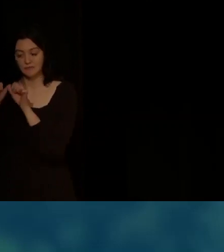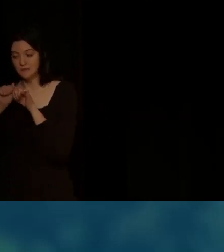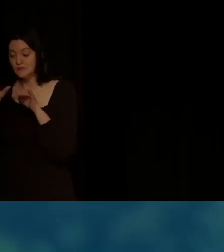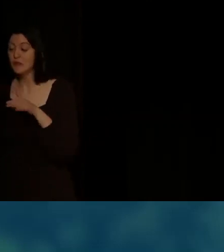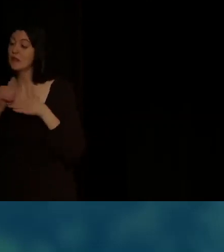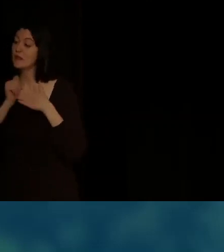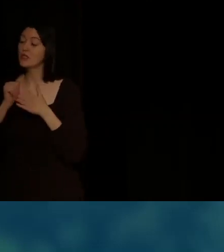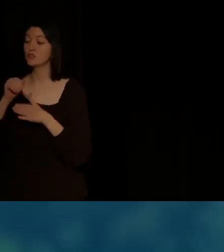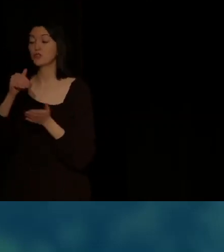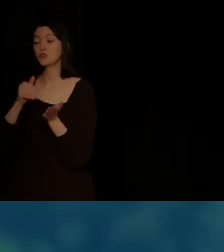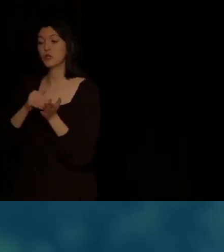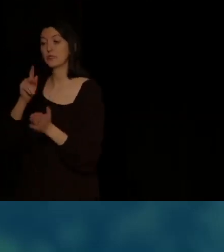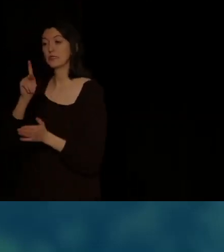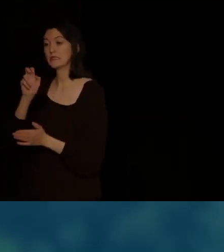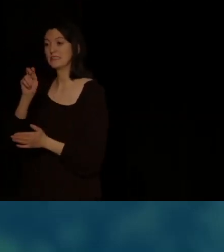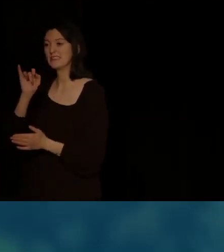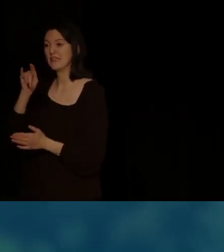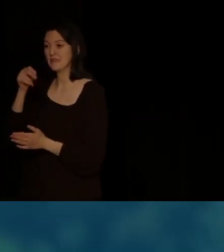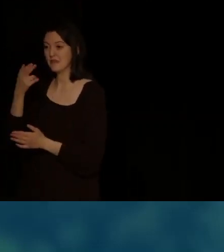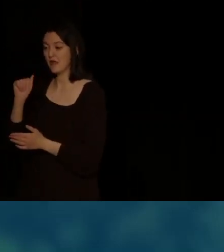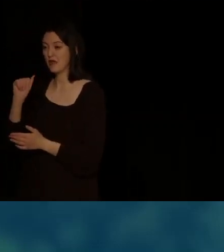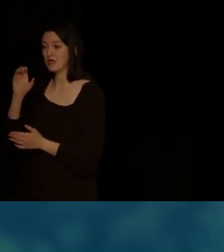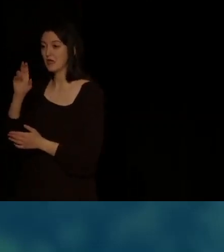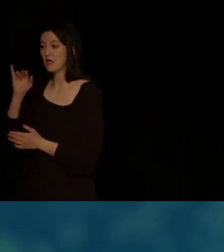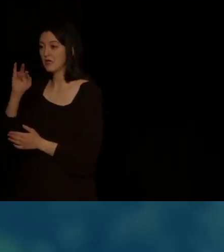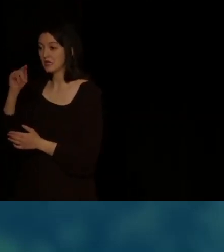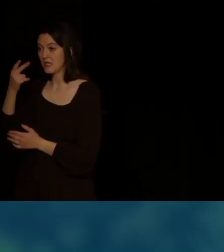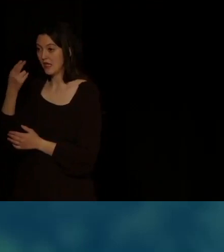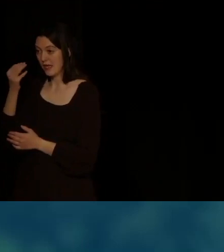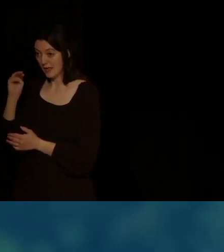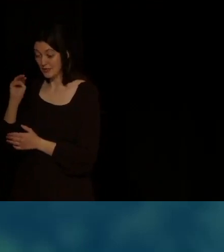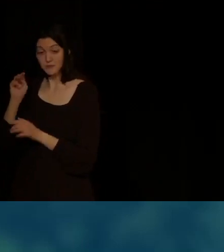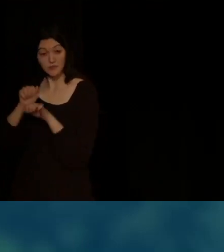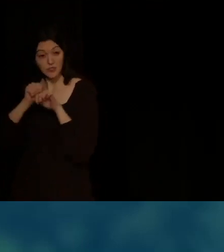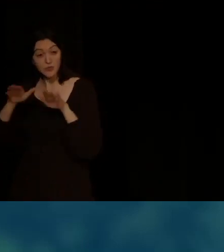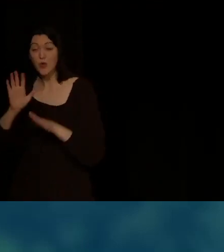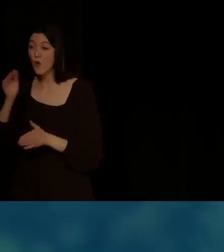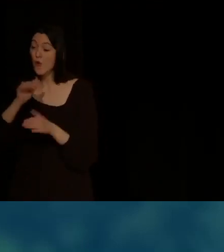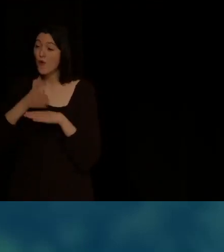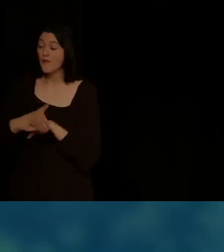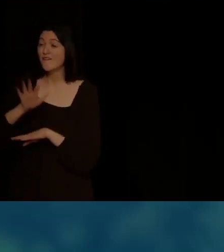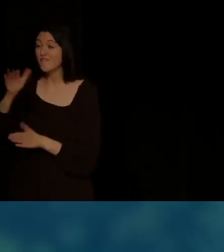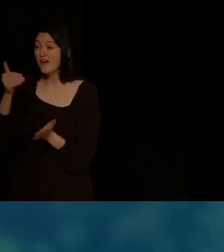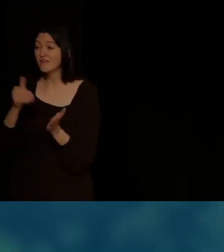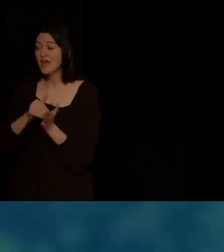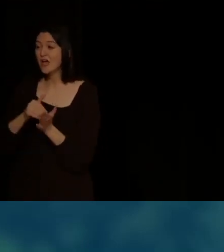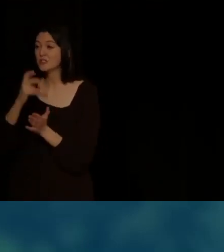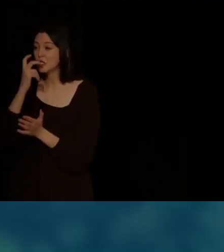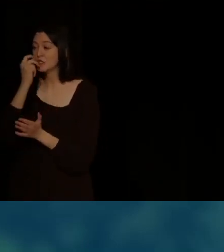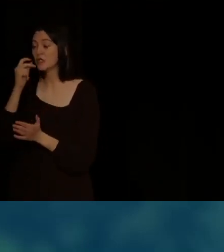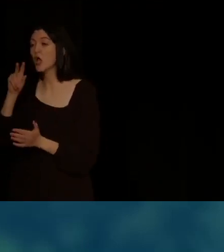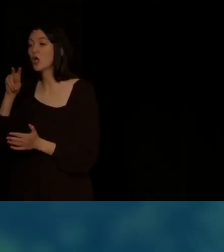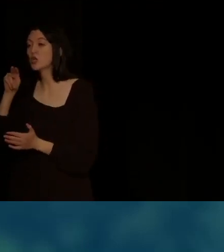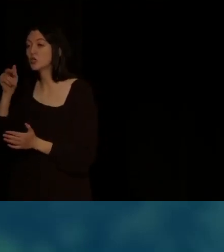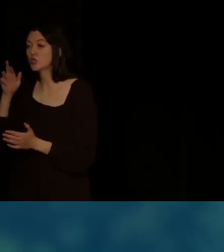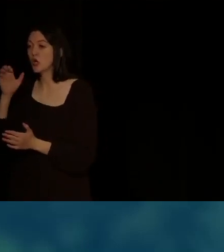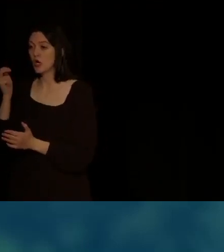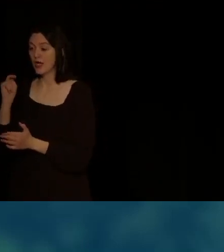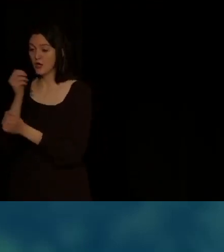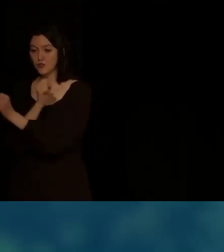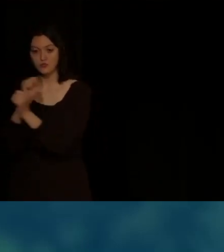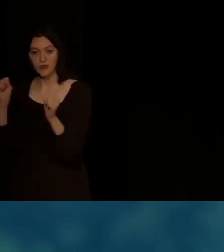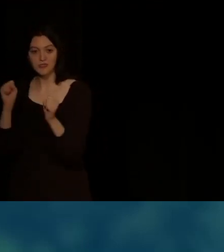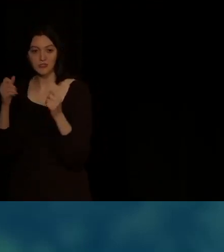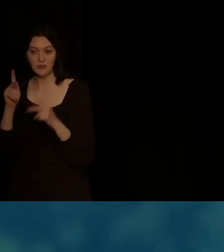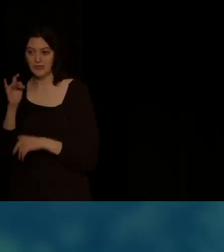of Dr. Kanika Cunningham, the Department of Public Health distributed more than 5,000 Narcan rescue kits last year. We